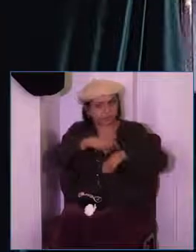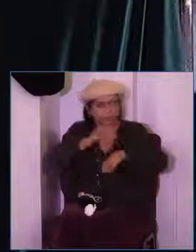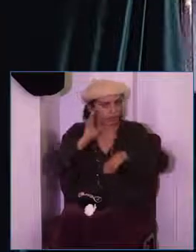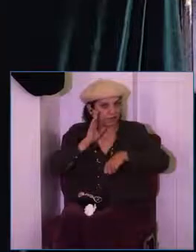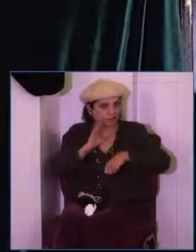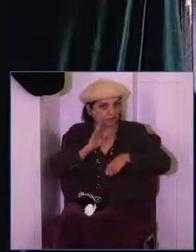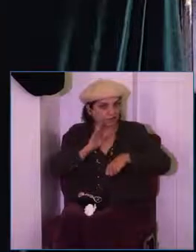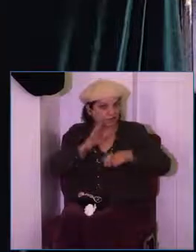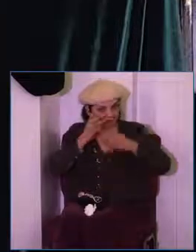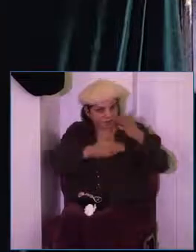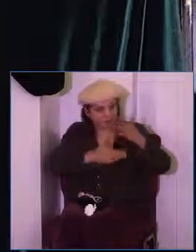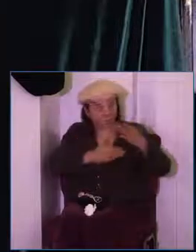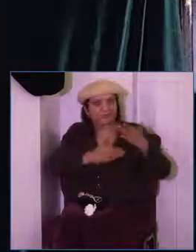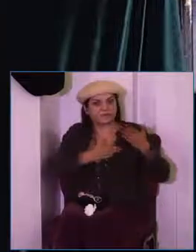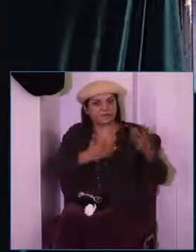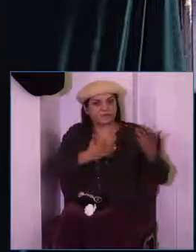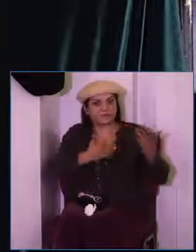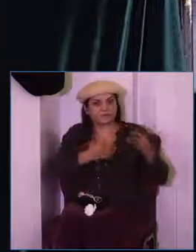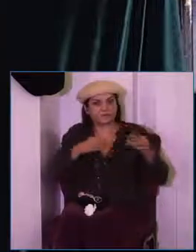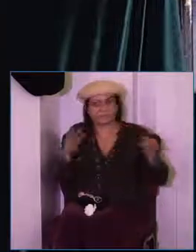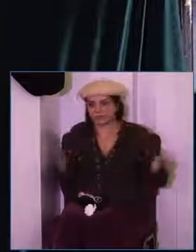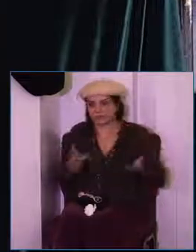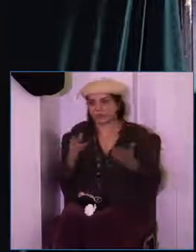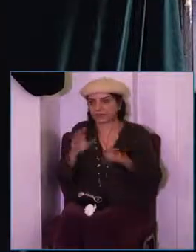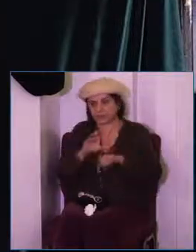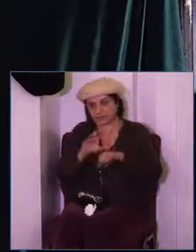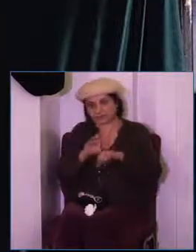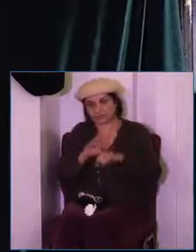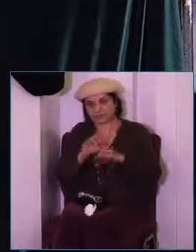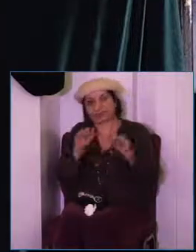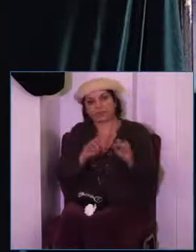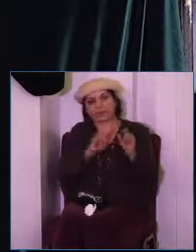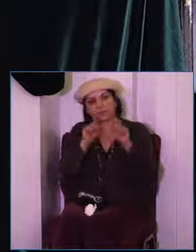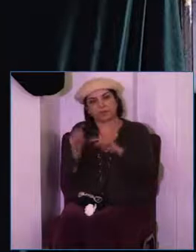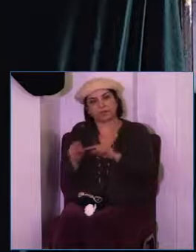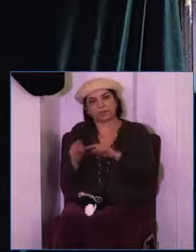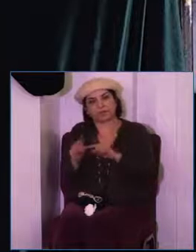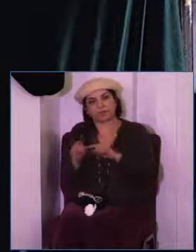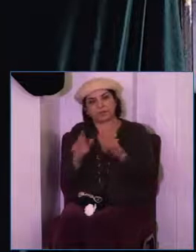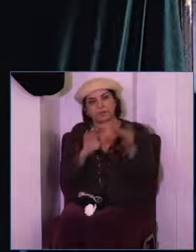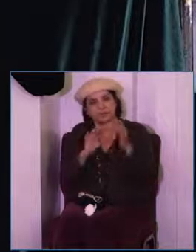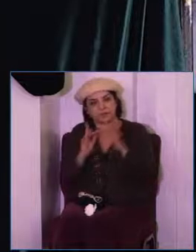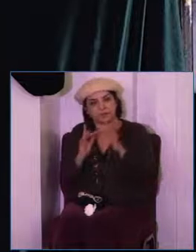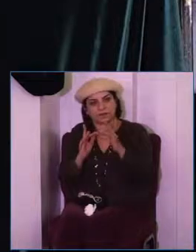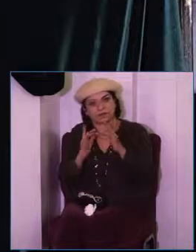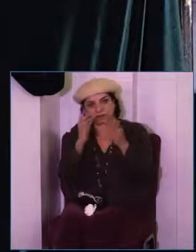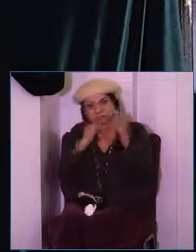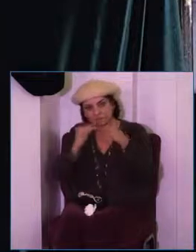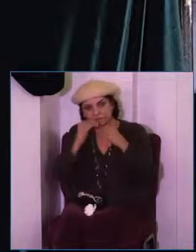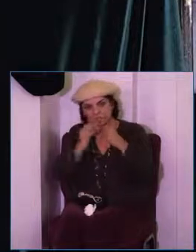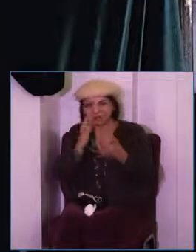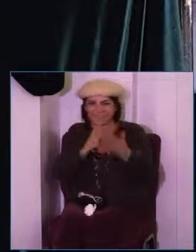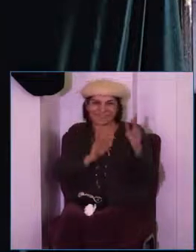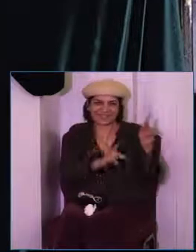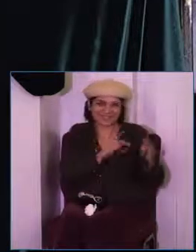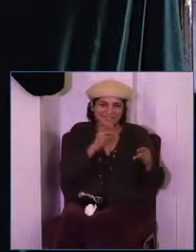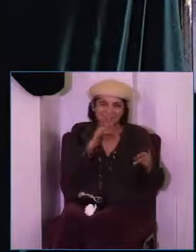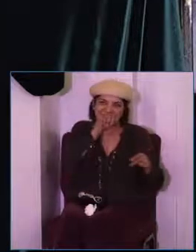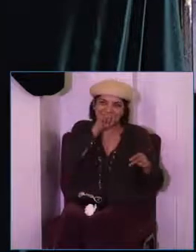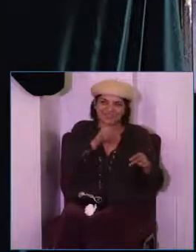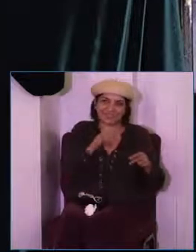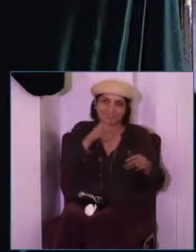concluded here in the sanctuary. And there, you can go online to hospitality. Some people love to come into